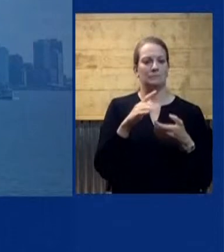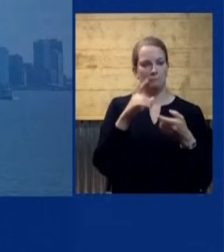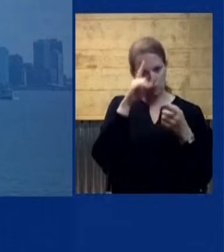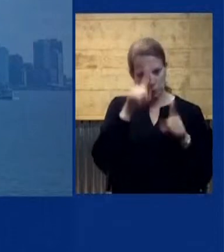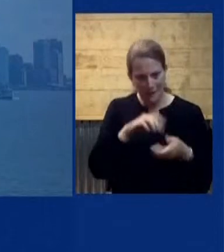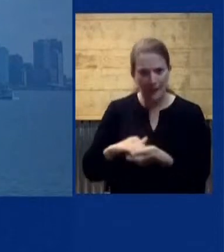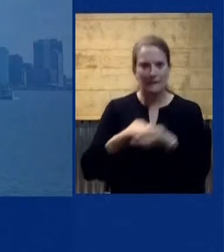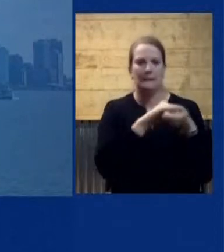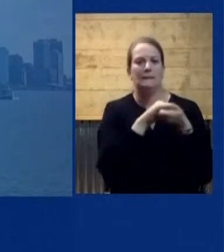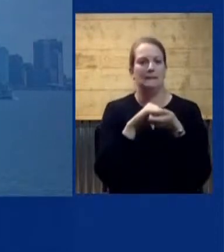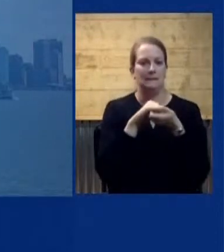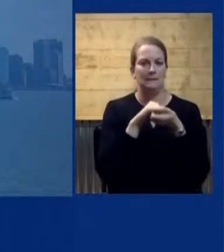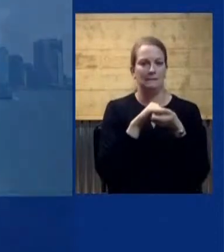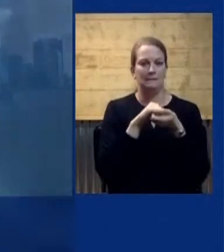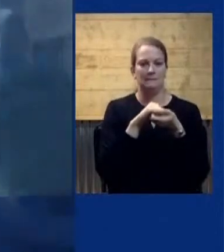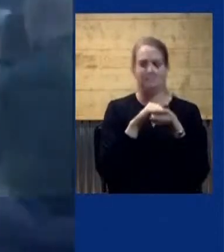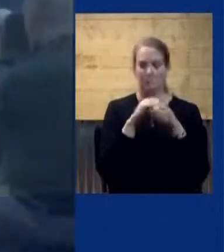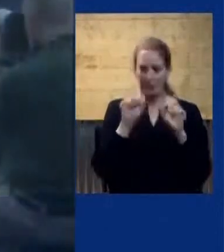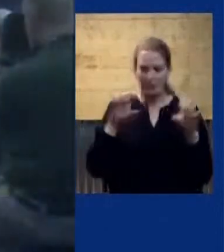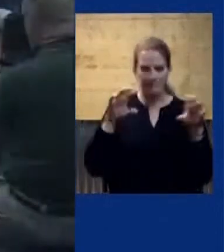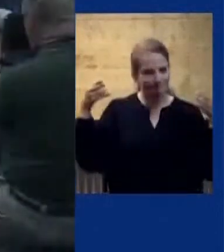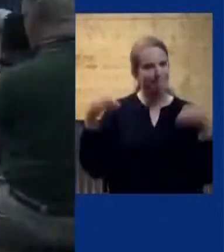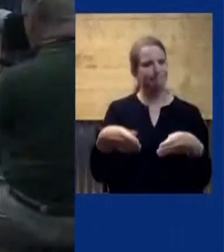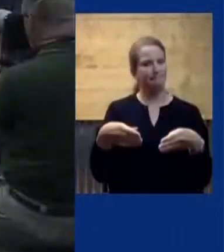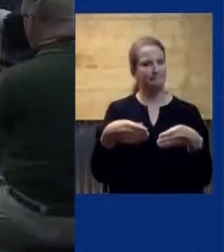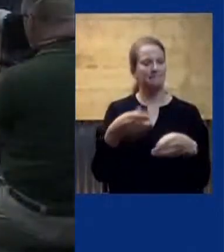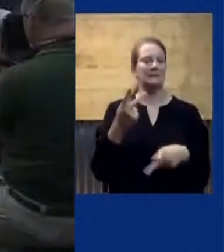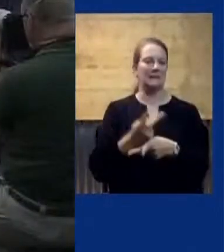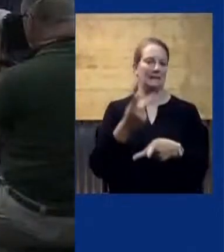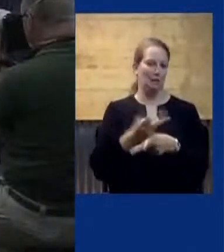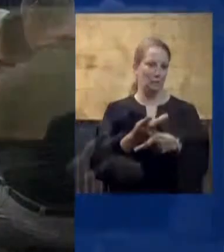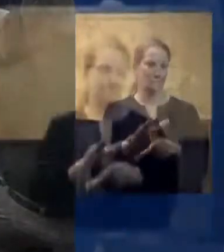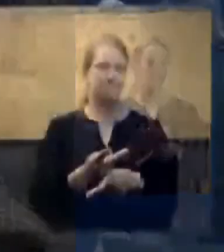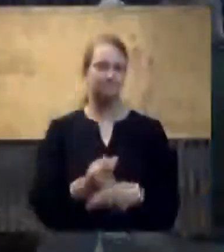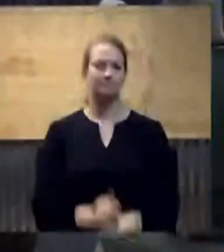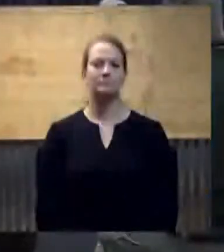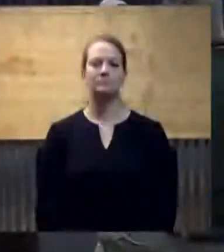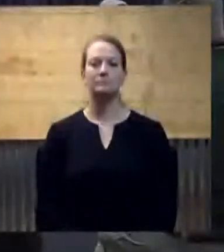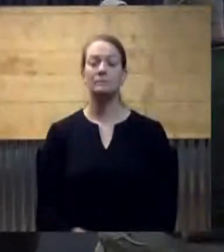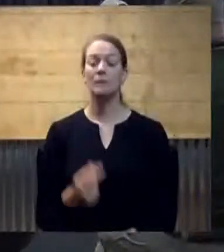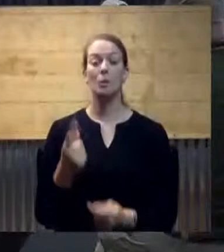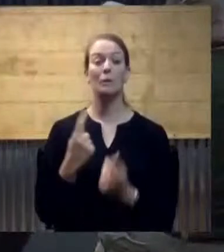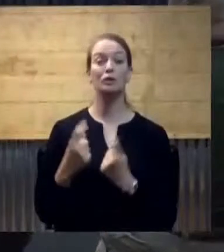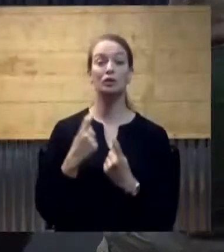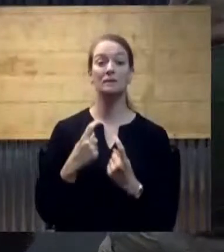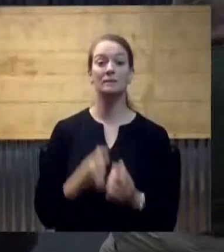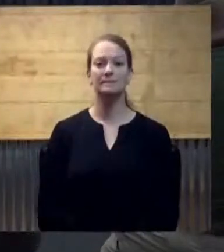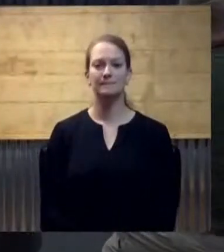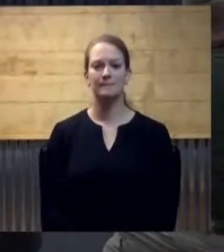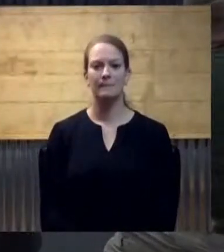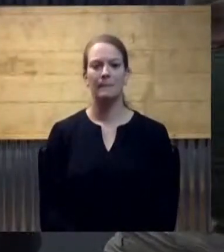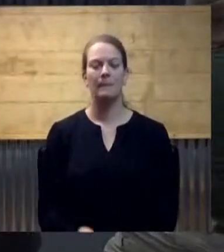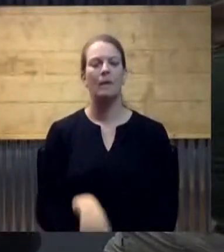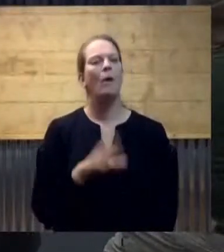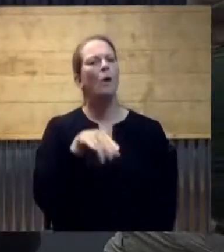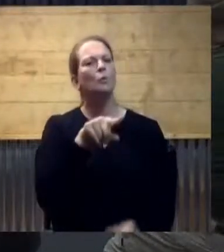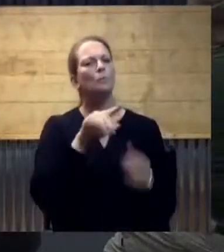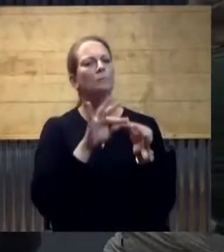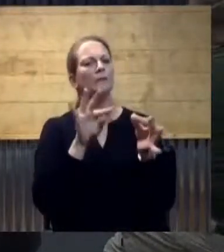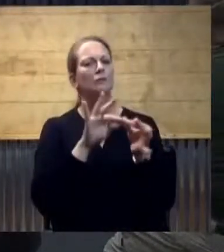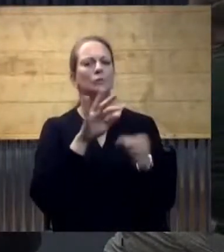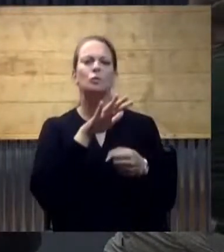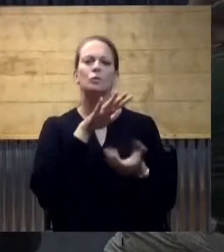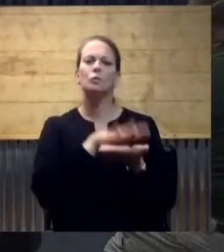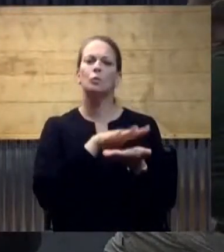loving. Questions? Governor, you said that the different school districts need to submit their plan